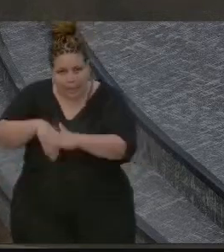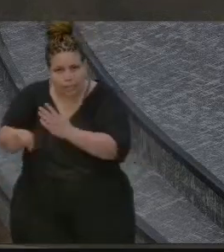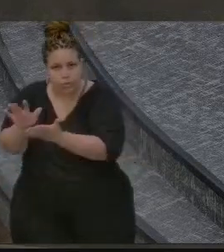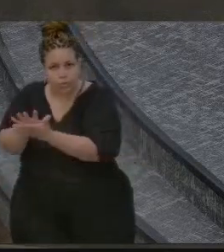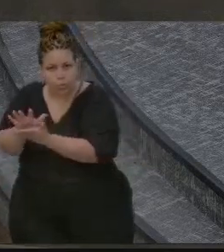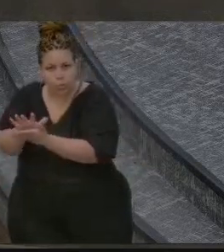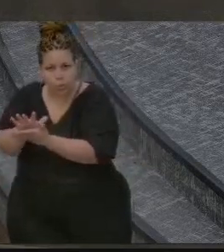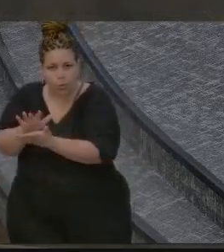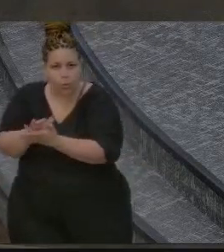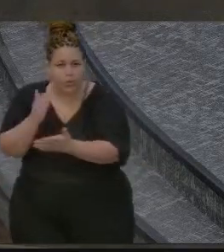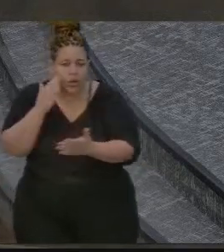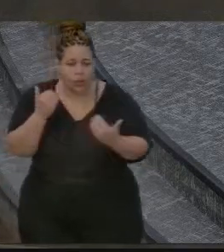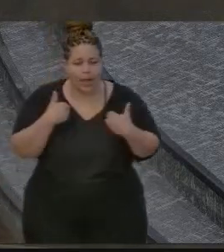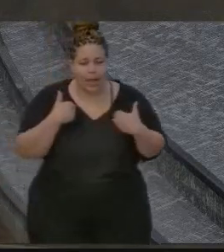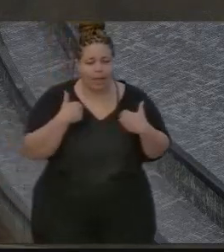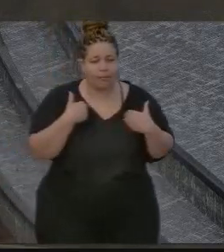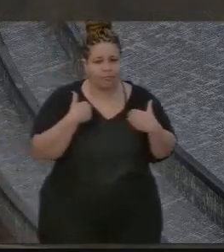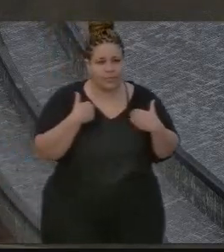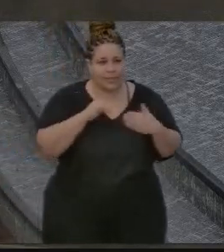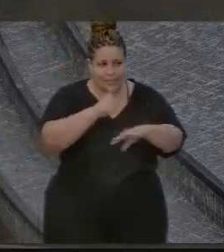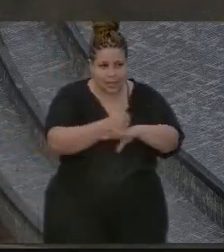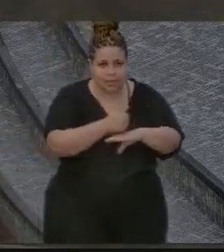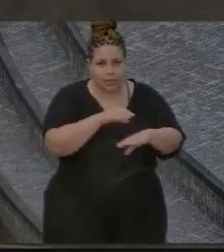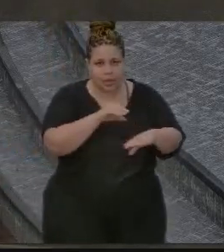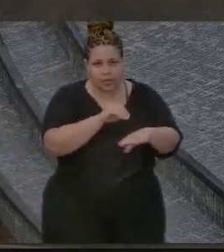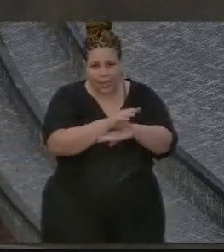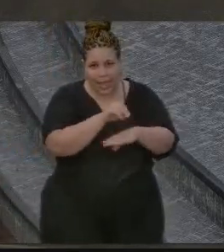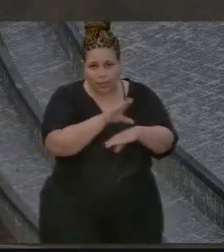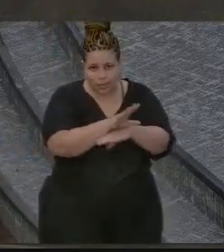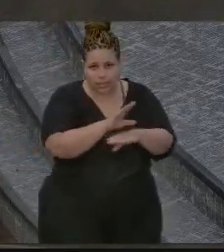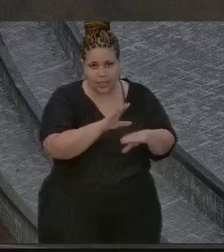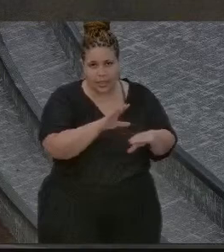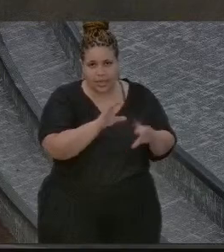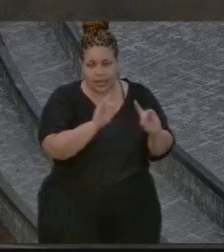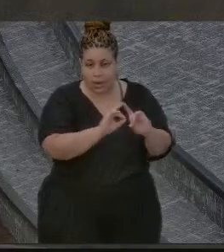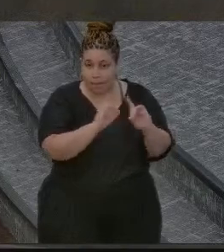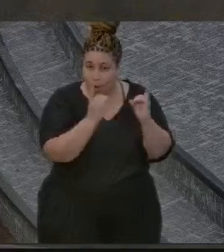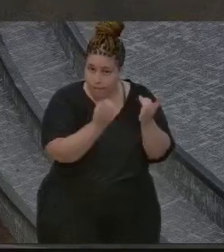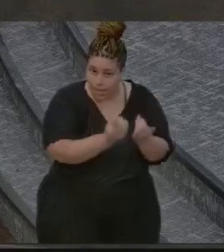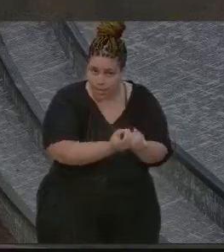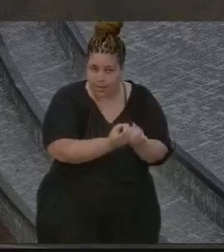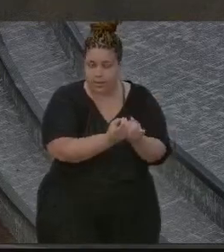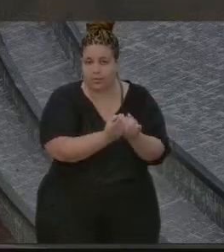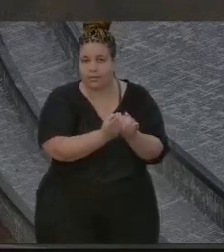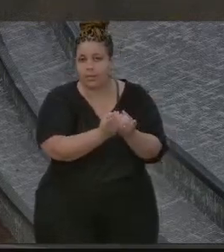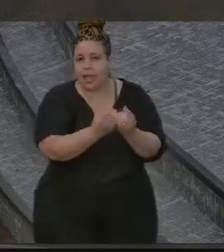department with this organization, but just really as a way to